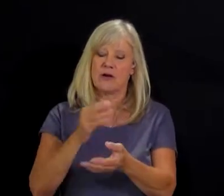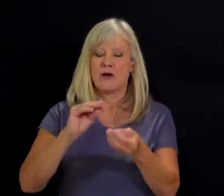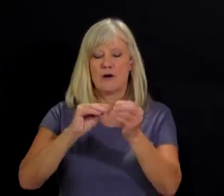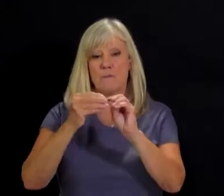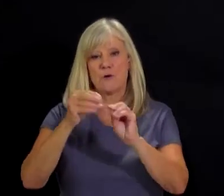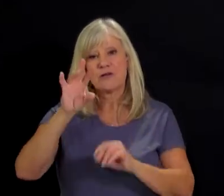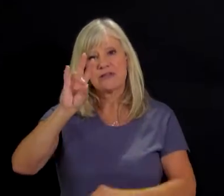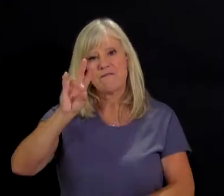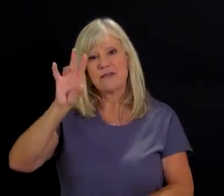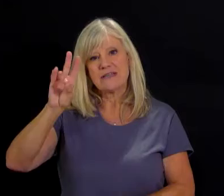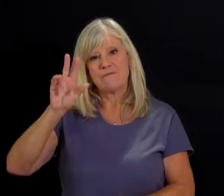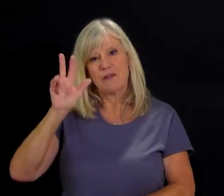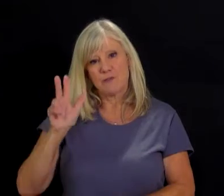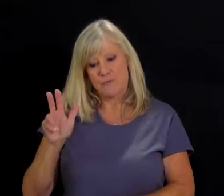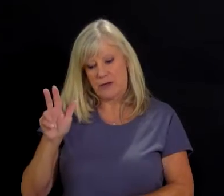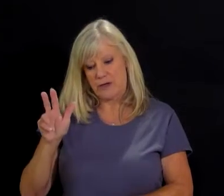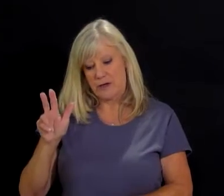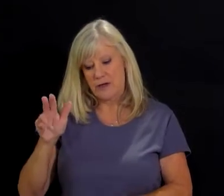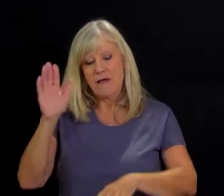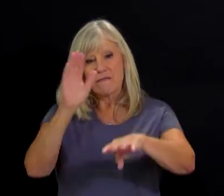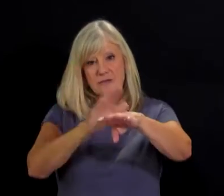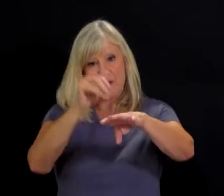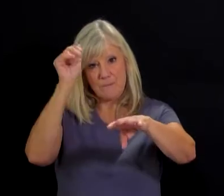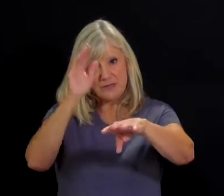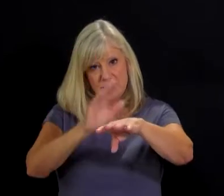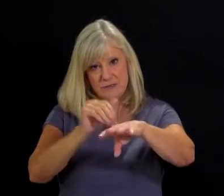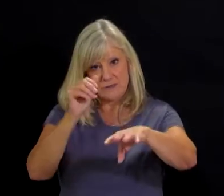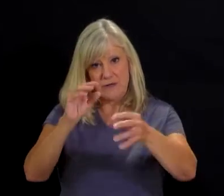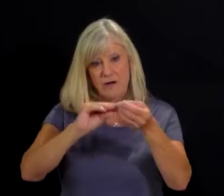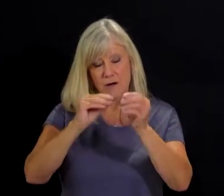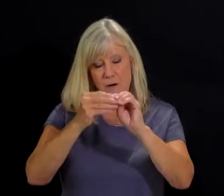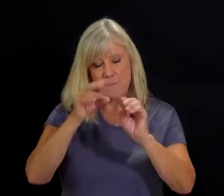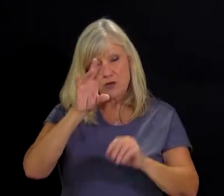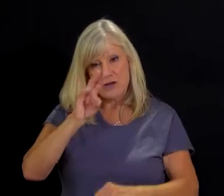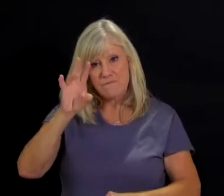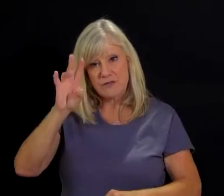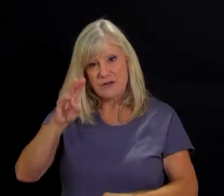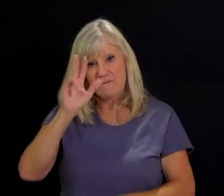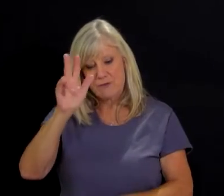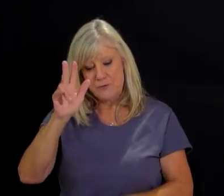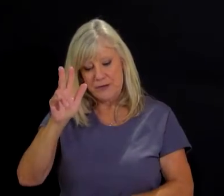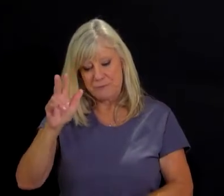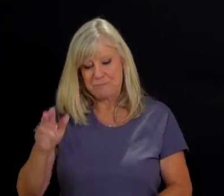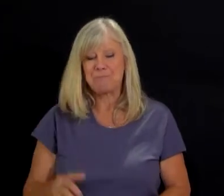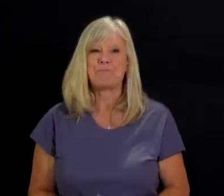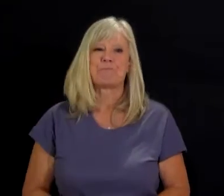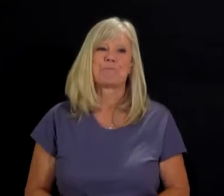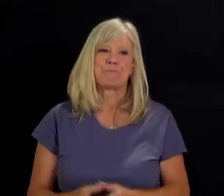773, The Summons, number 773.